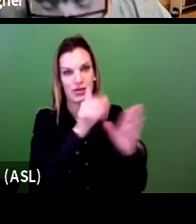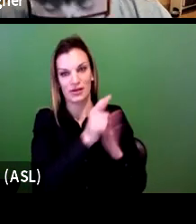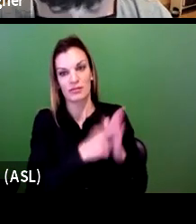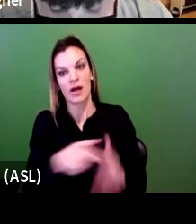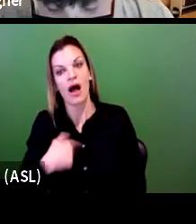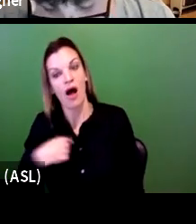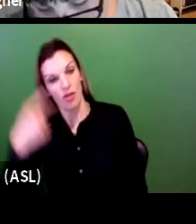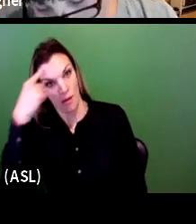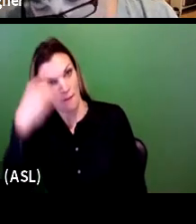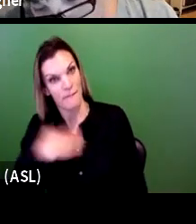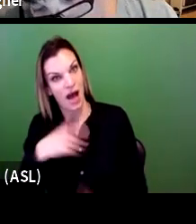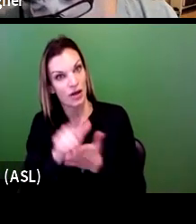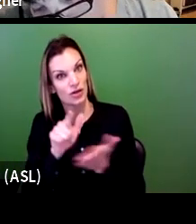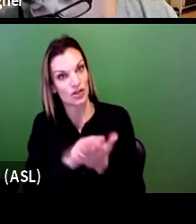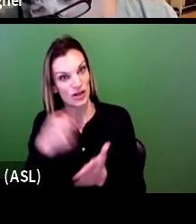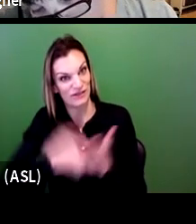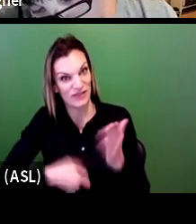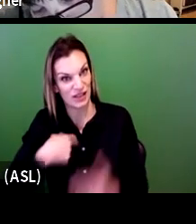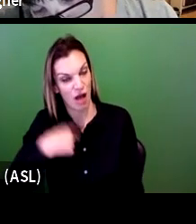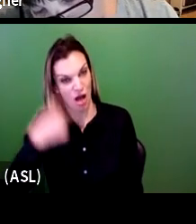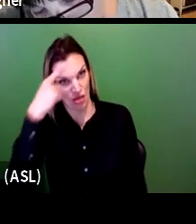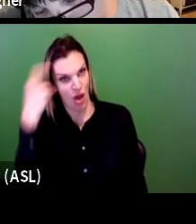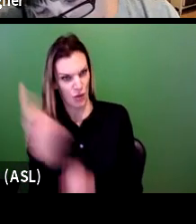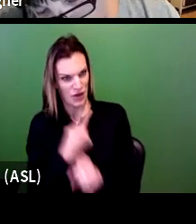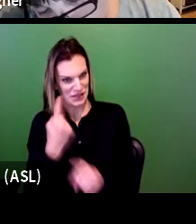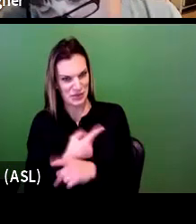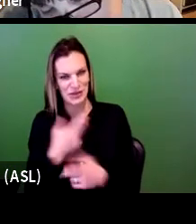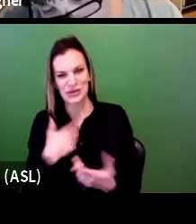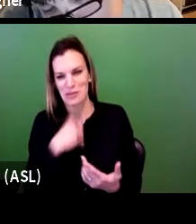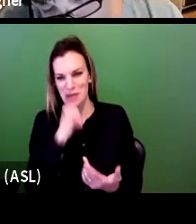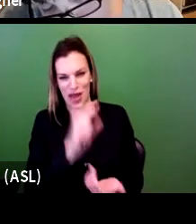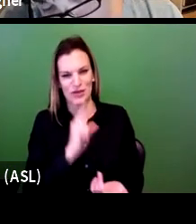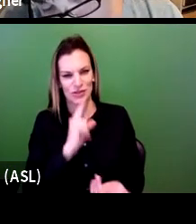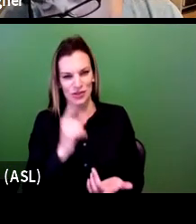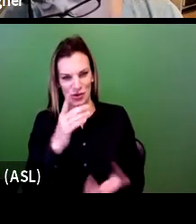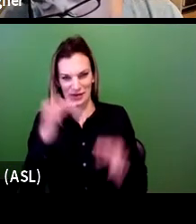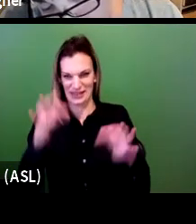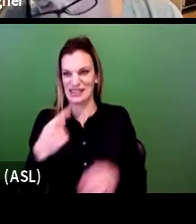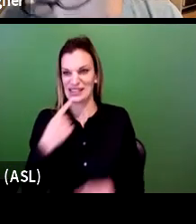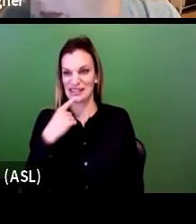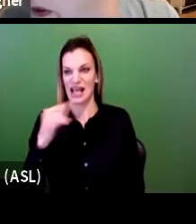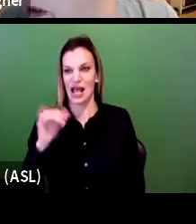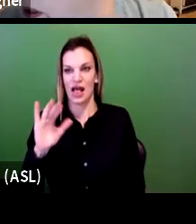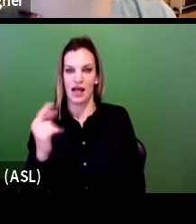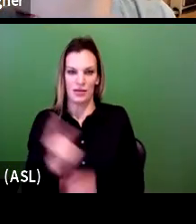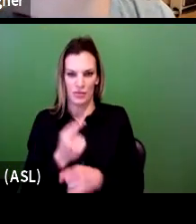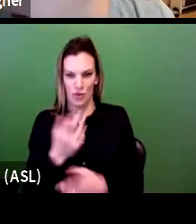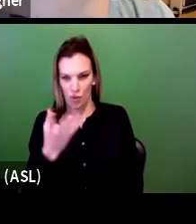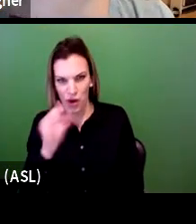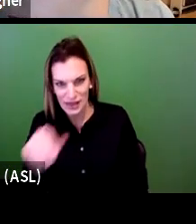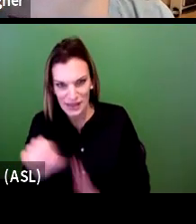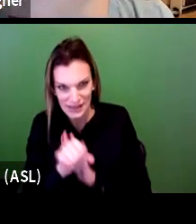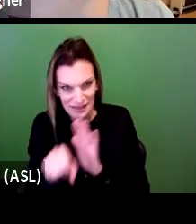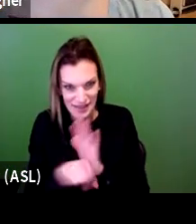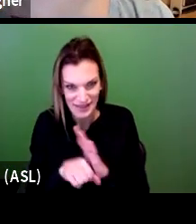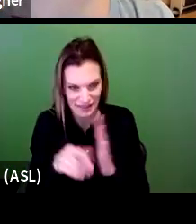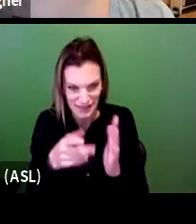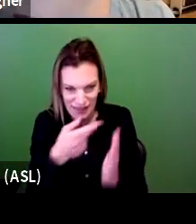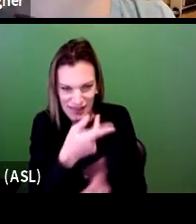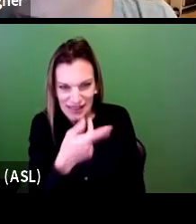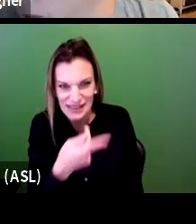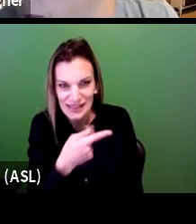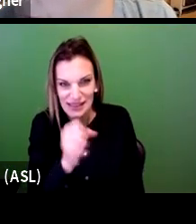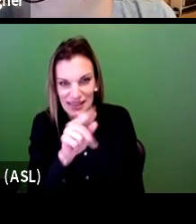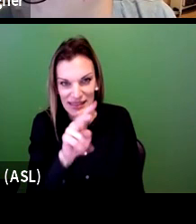my actual attorney fees were reasonable. So I'm not sure the distinction between the two terms. Steve, did we have any litigation together? I don't. Your